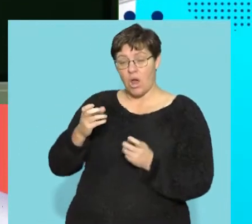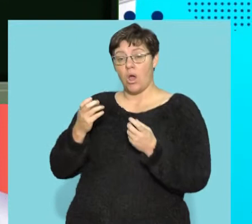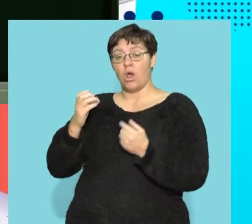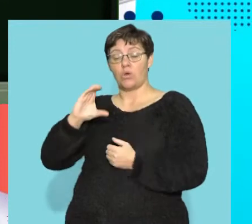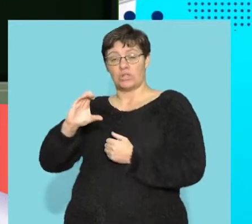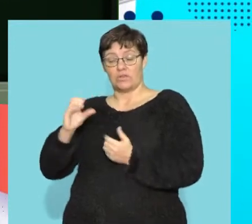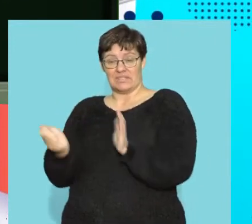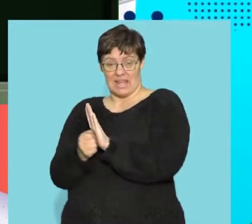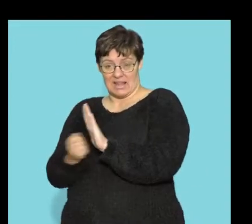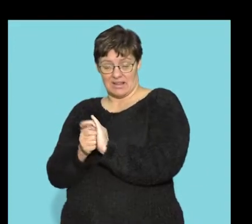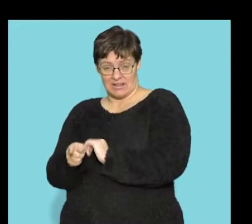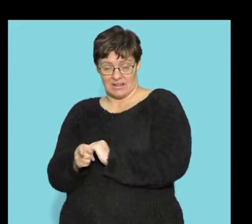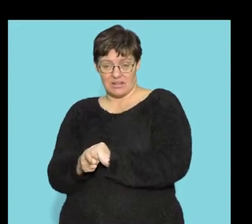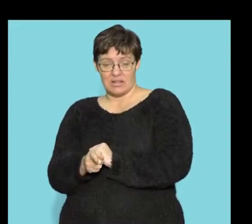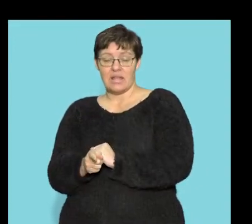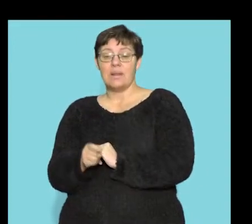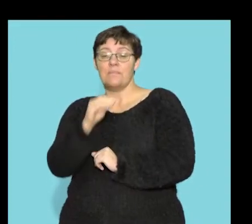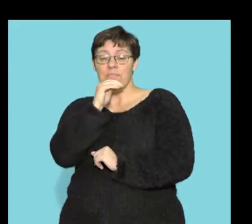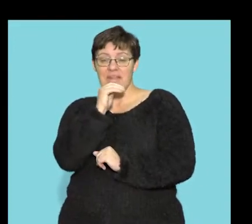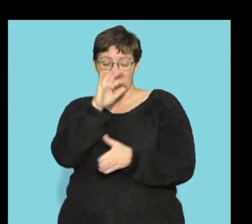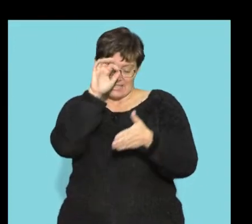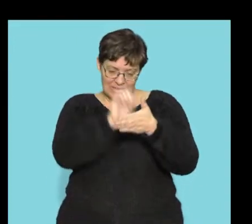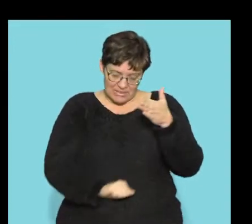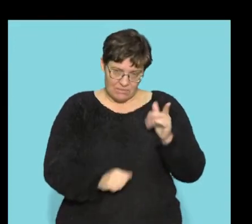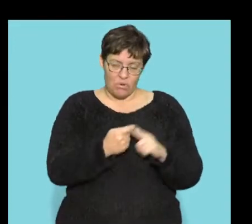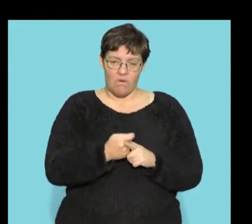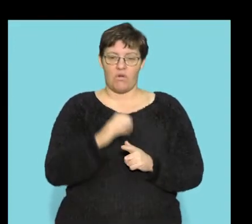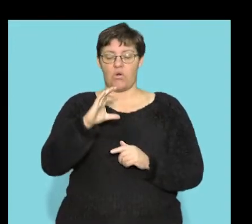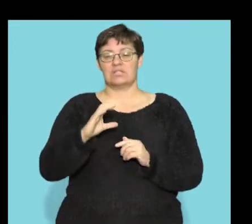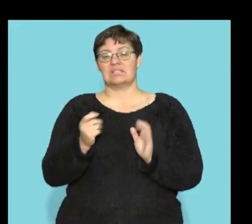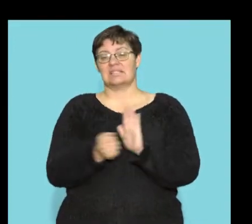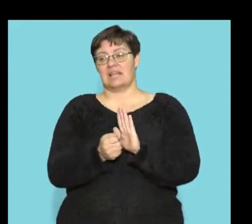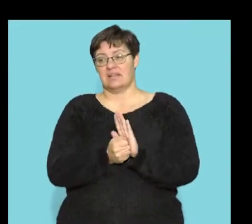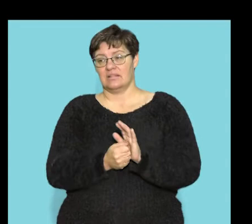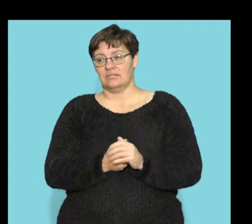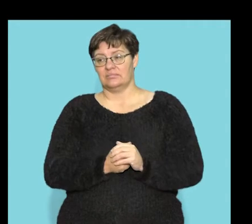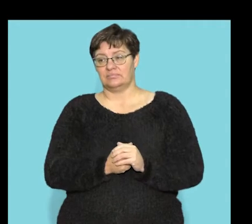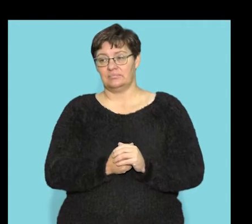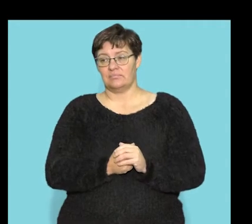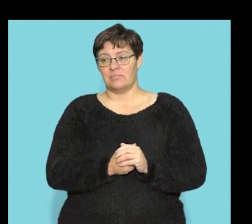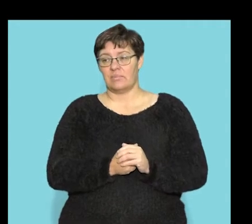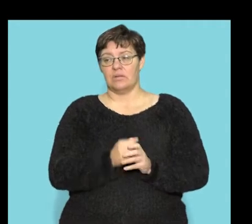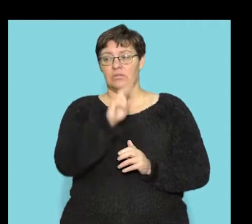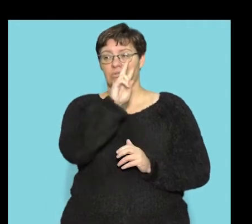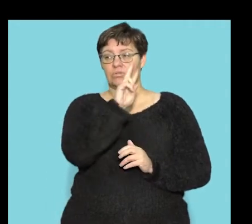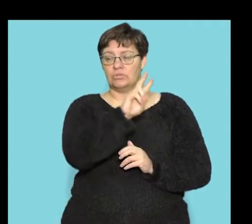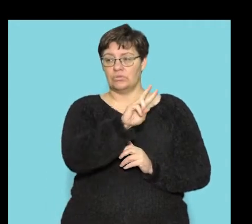sales, meaning I'm subtracting from my cost of sales. There we go. So